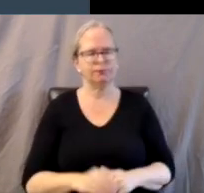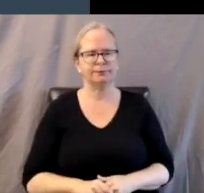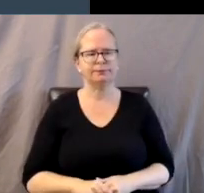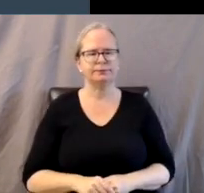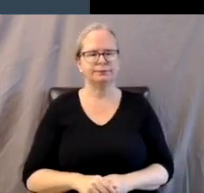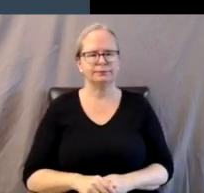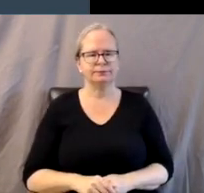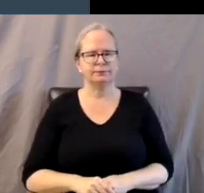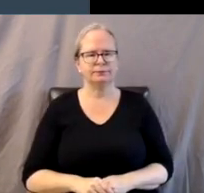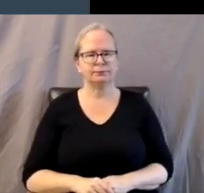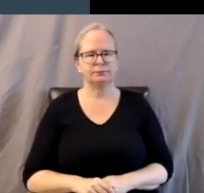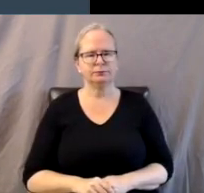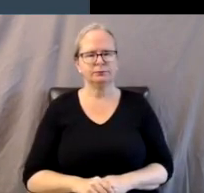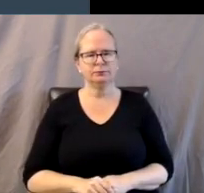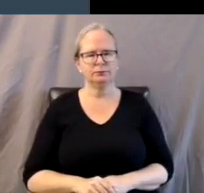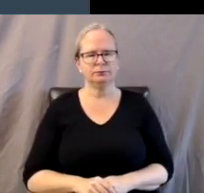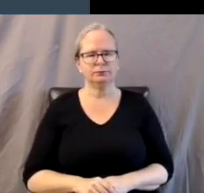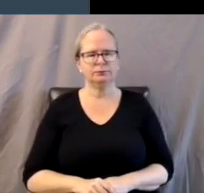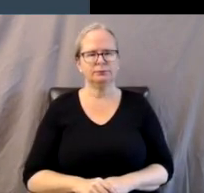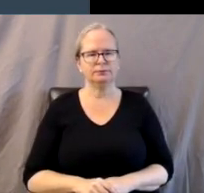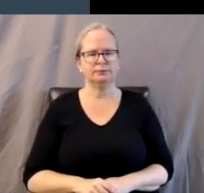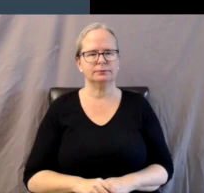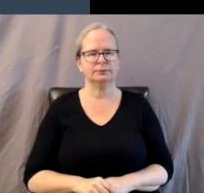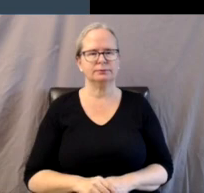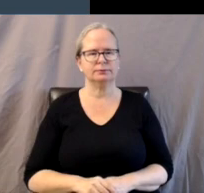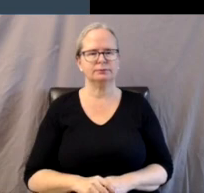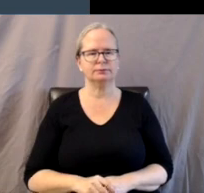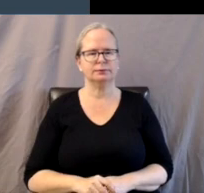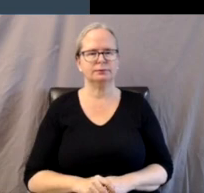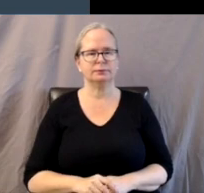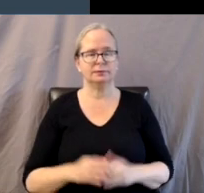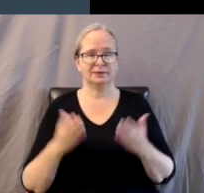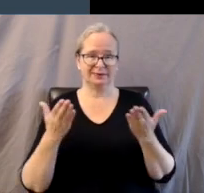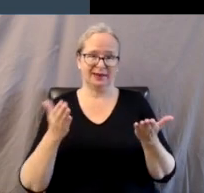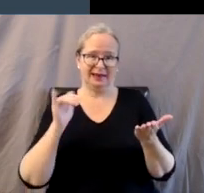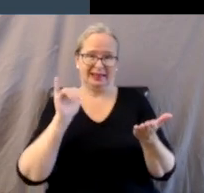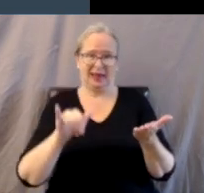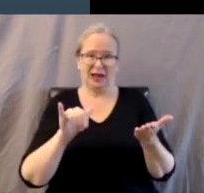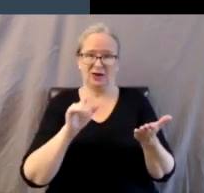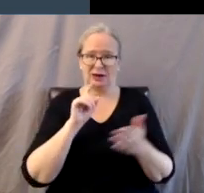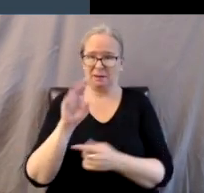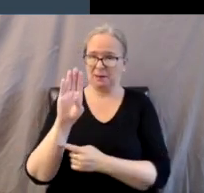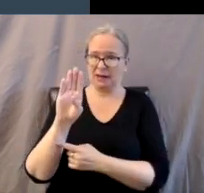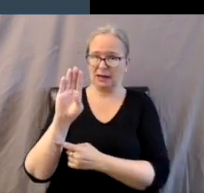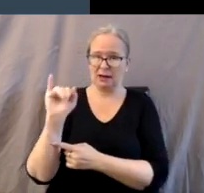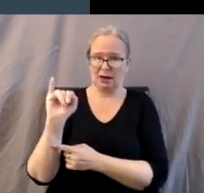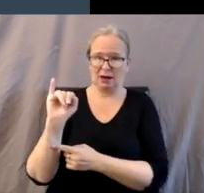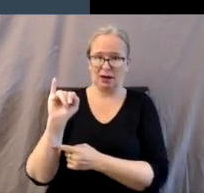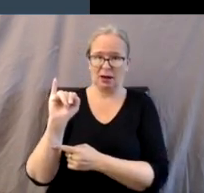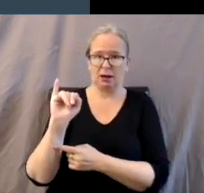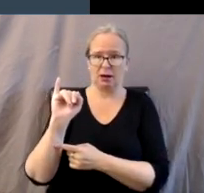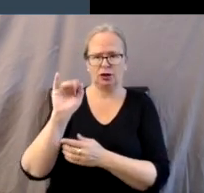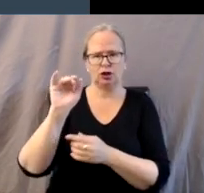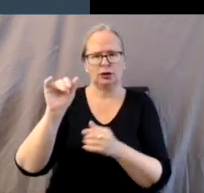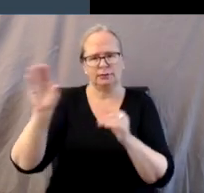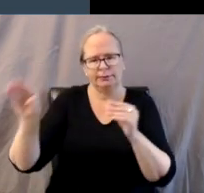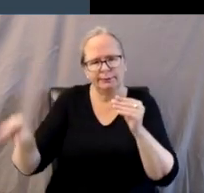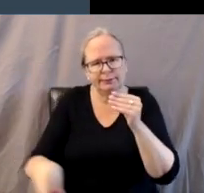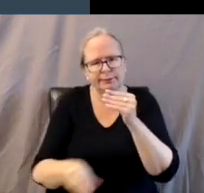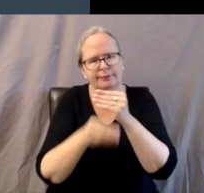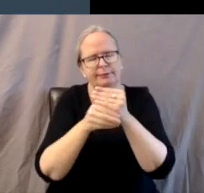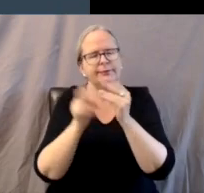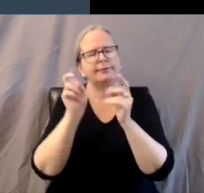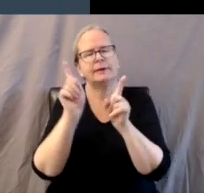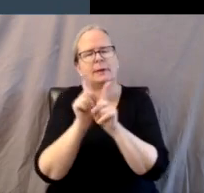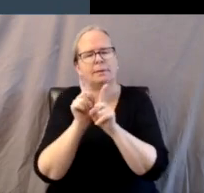So that basic income that is part of the complementary and as part of that